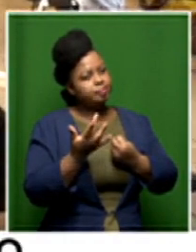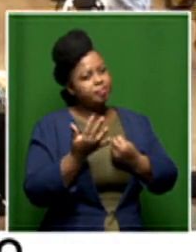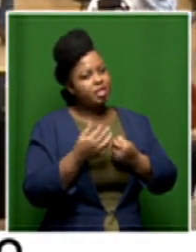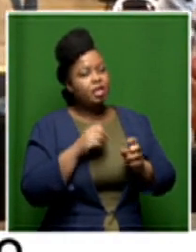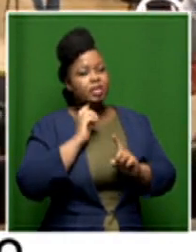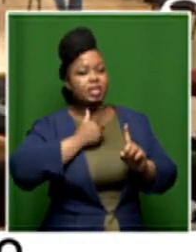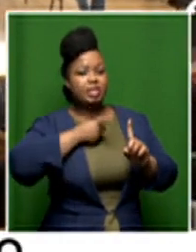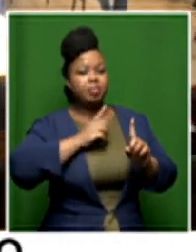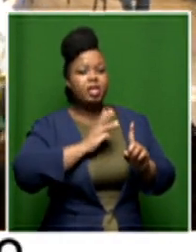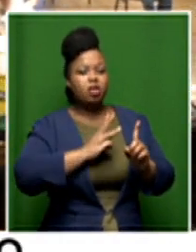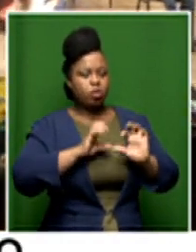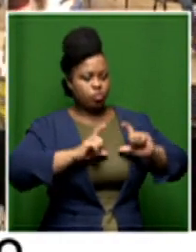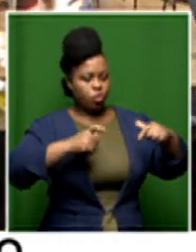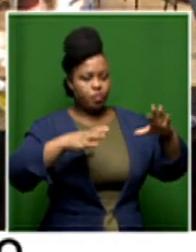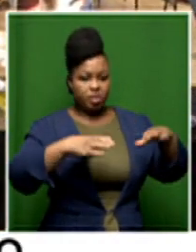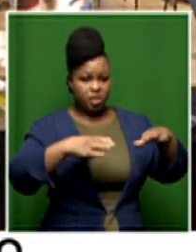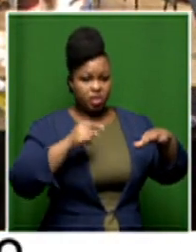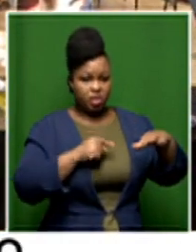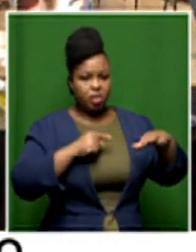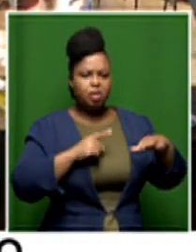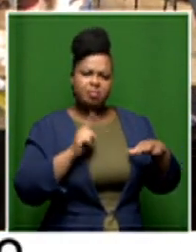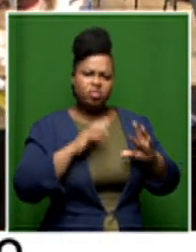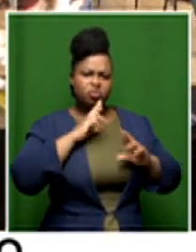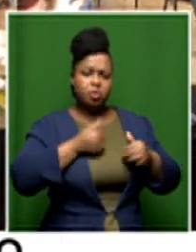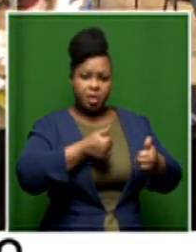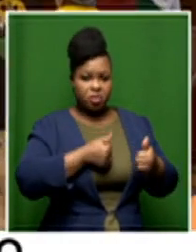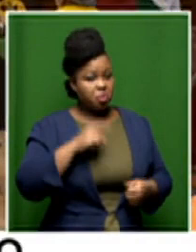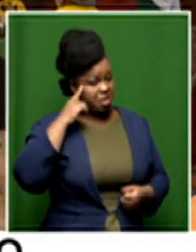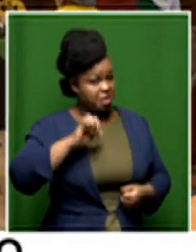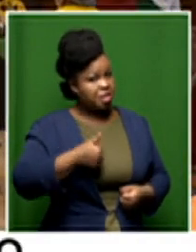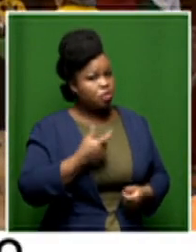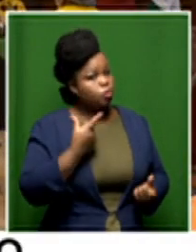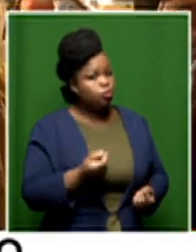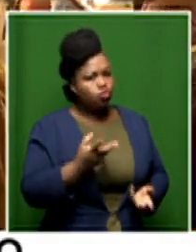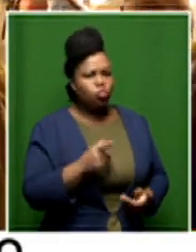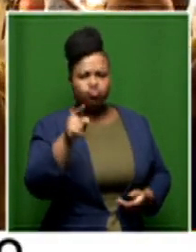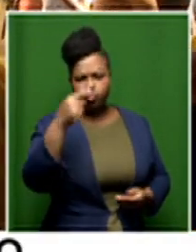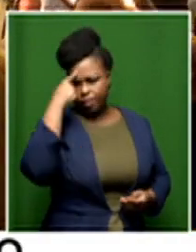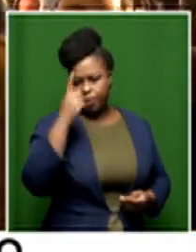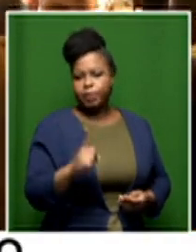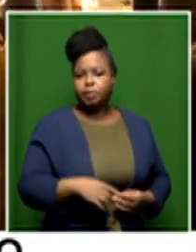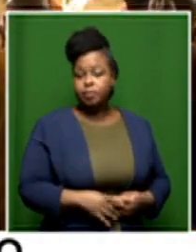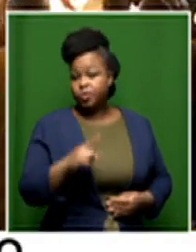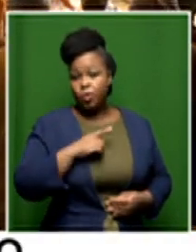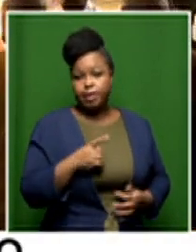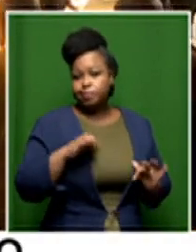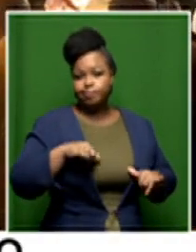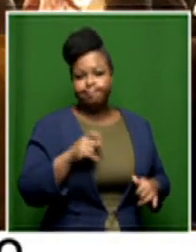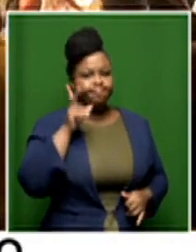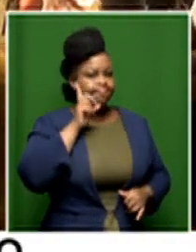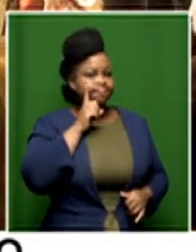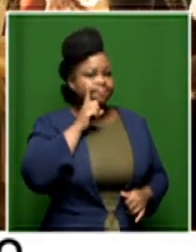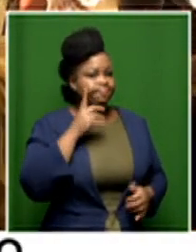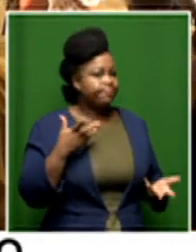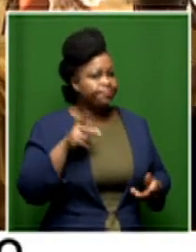the national disciplinary committee. This, I imagine, would be his next move. What do you think? I mean, we are waiting to hear the